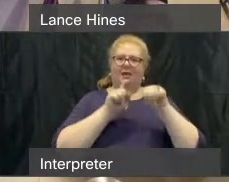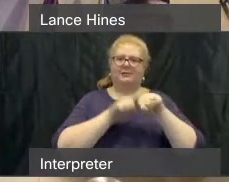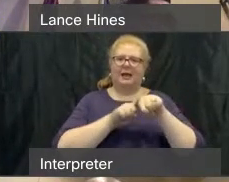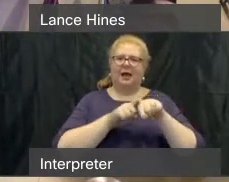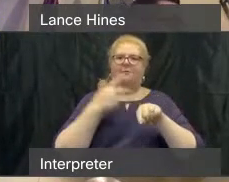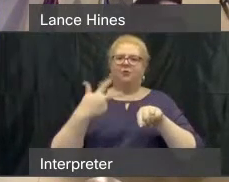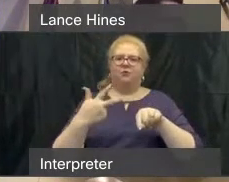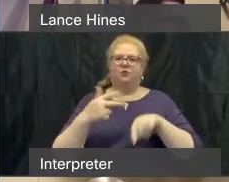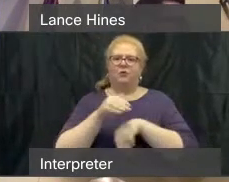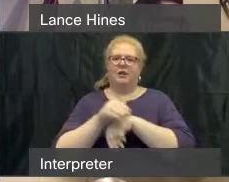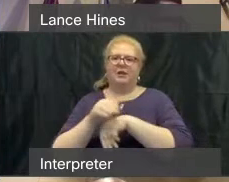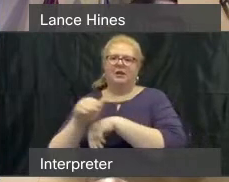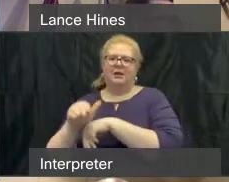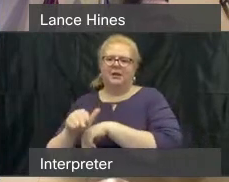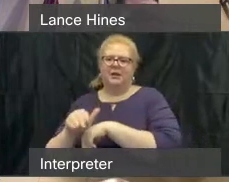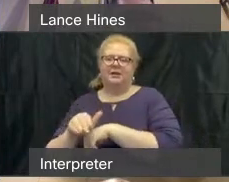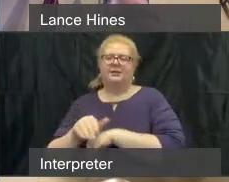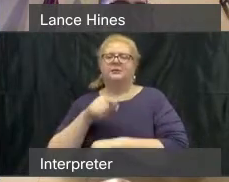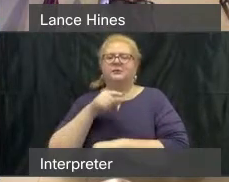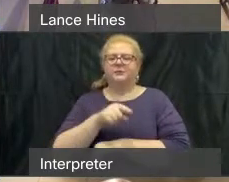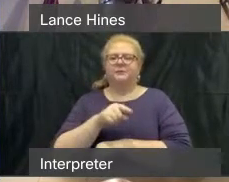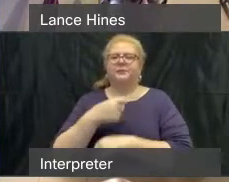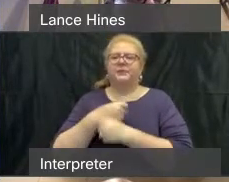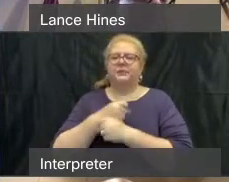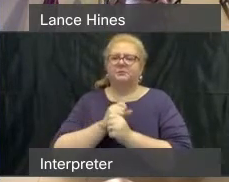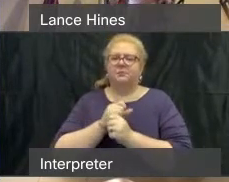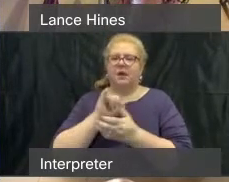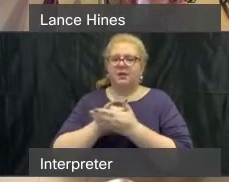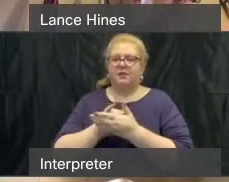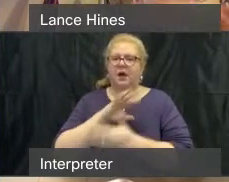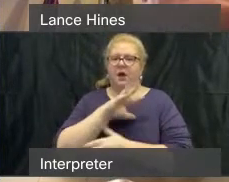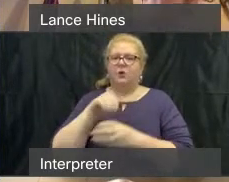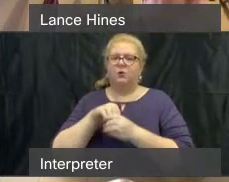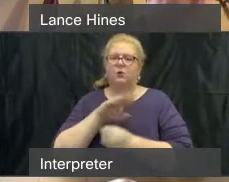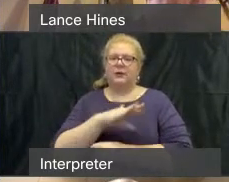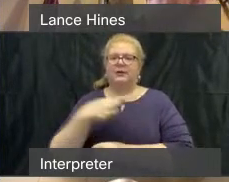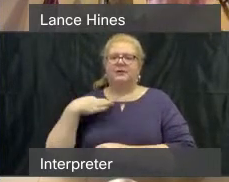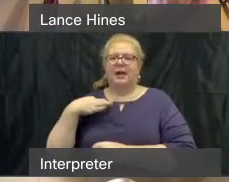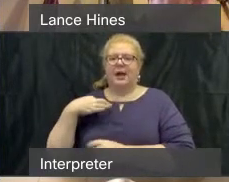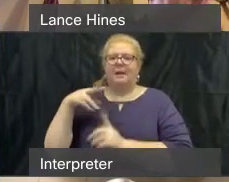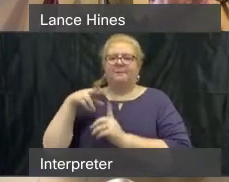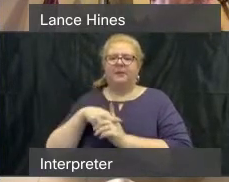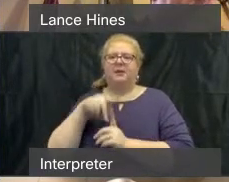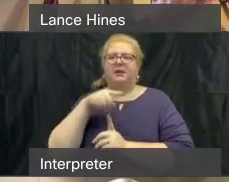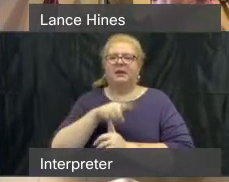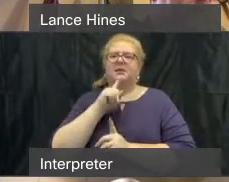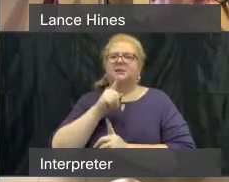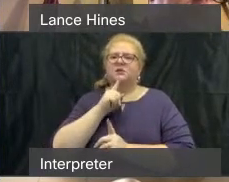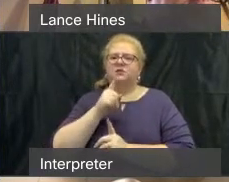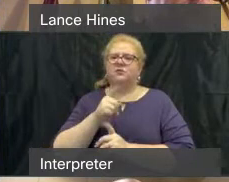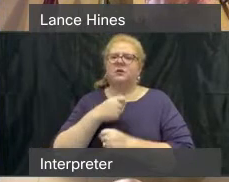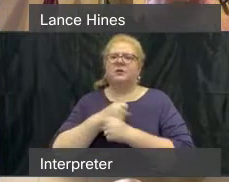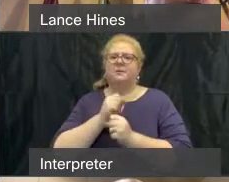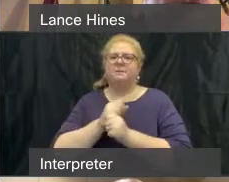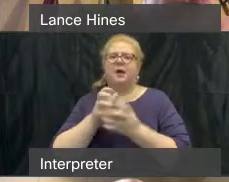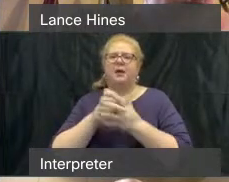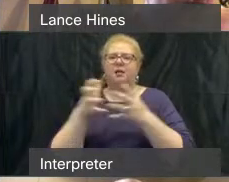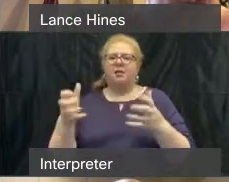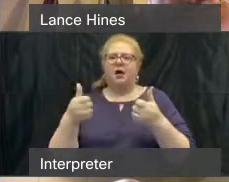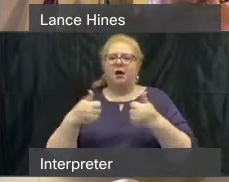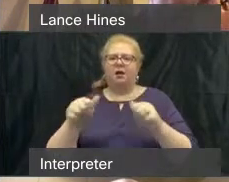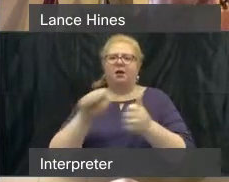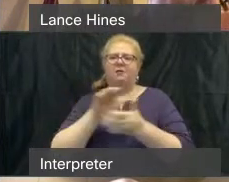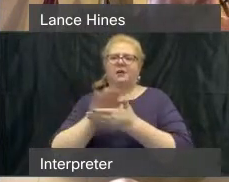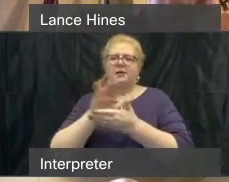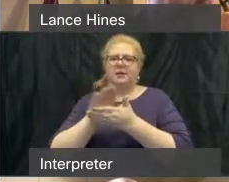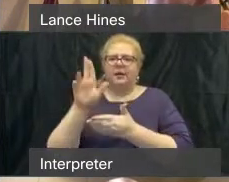He yeah. has made, in getting this application ready, he has made lots of a cleanup on that location and